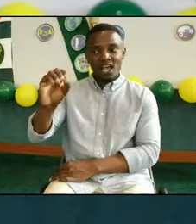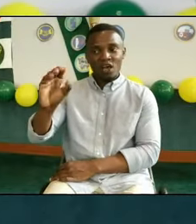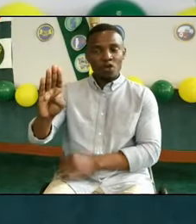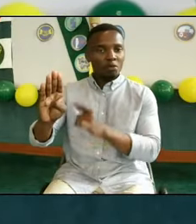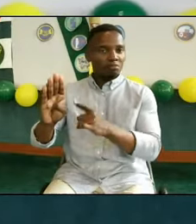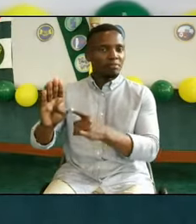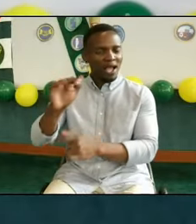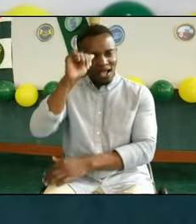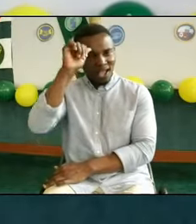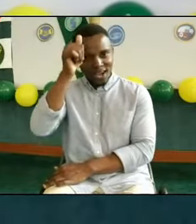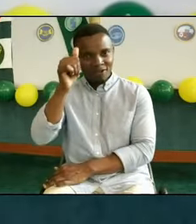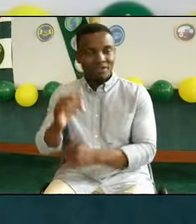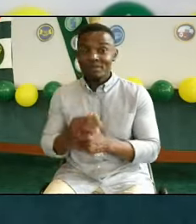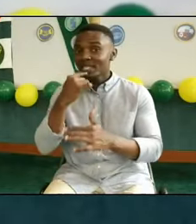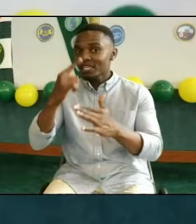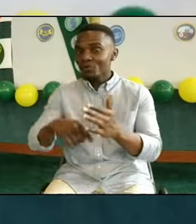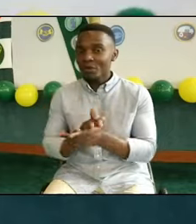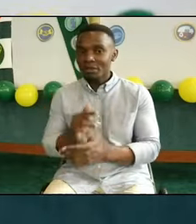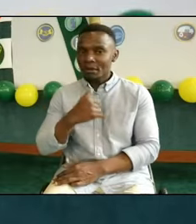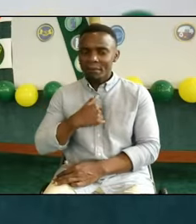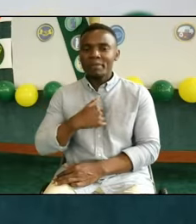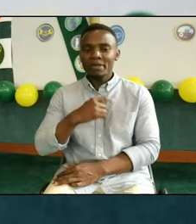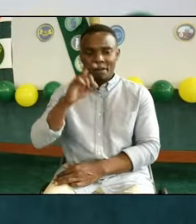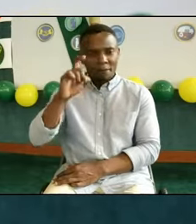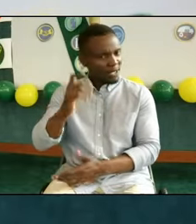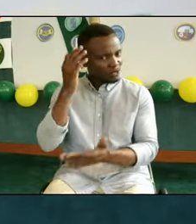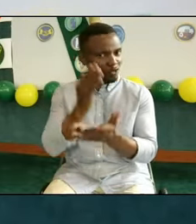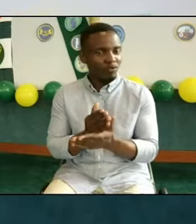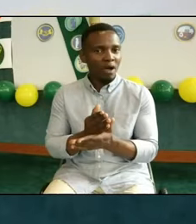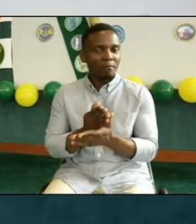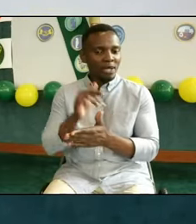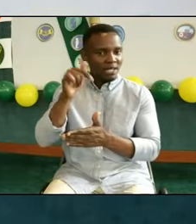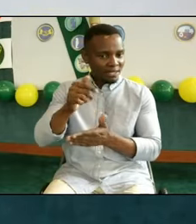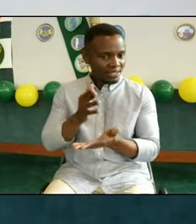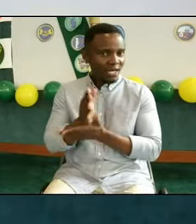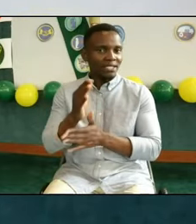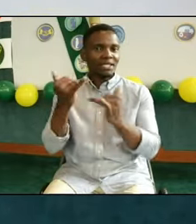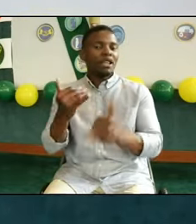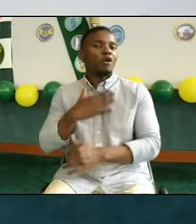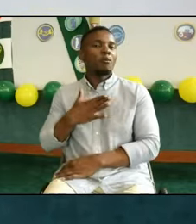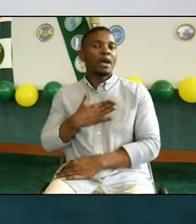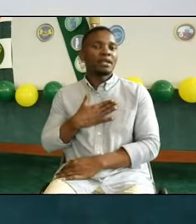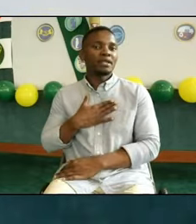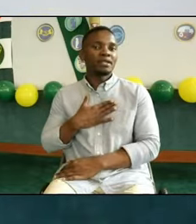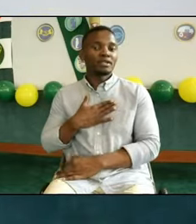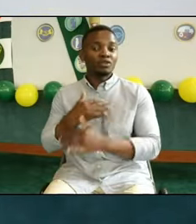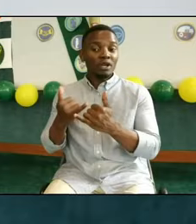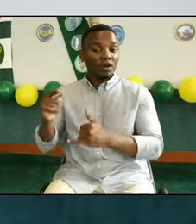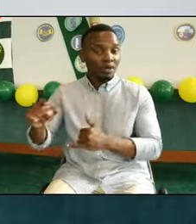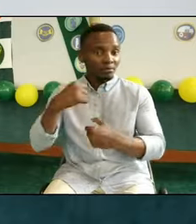legal what? Certification to show that indeed the right now belongs to me." So he now made him